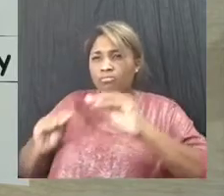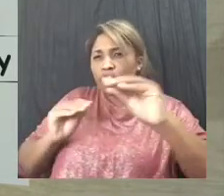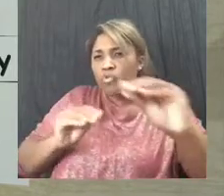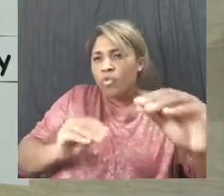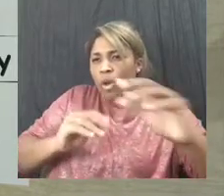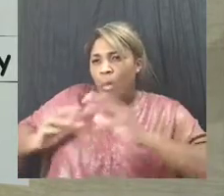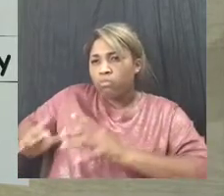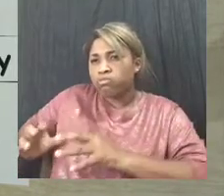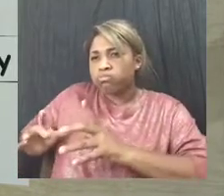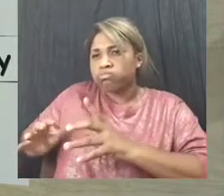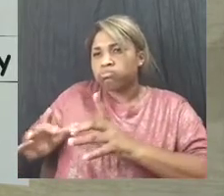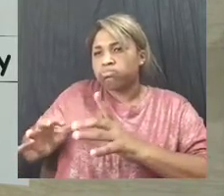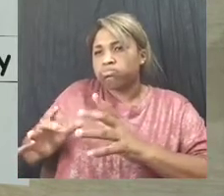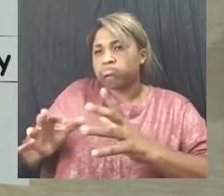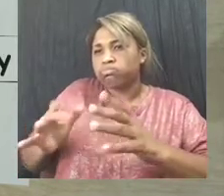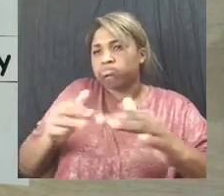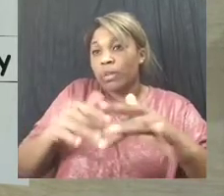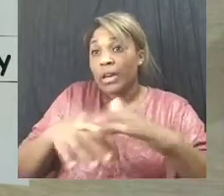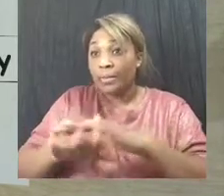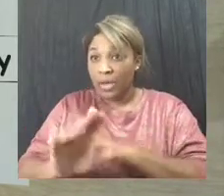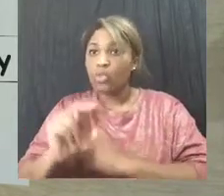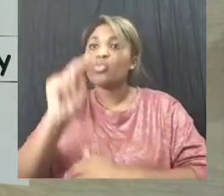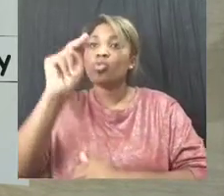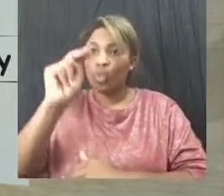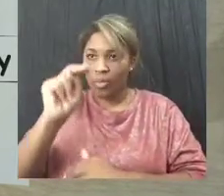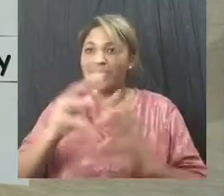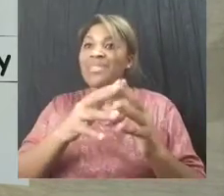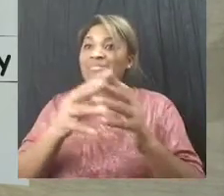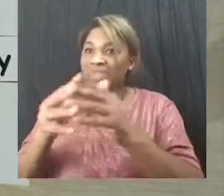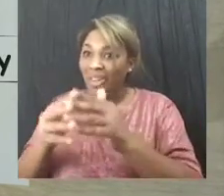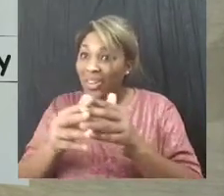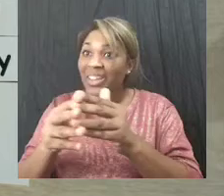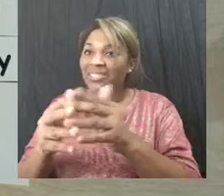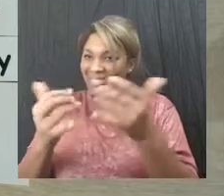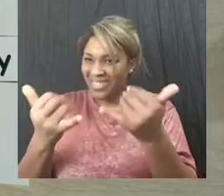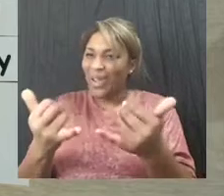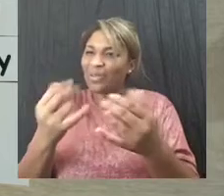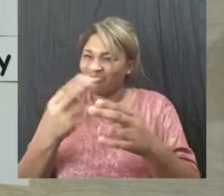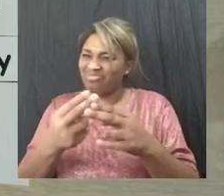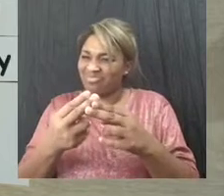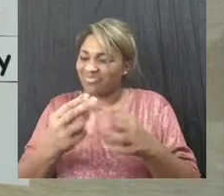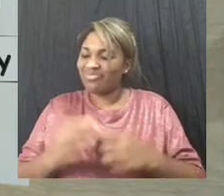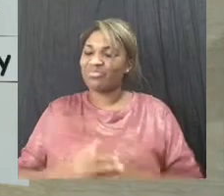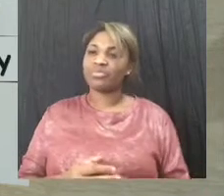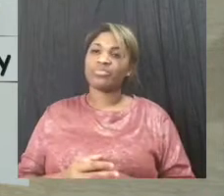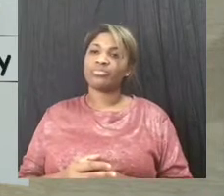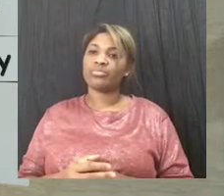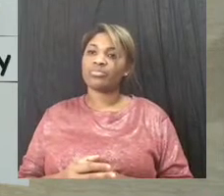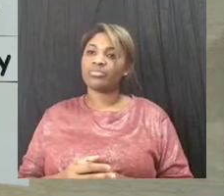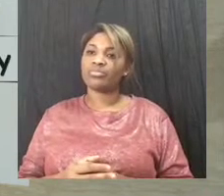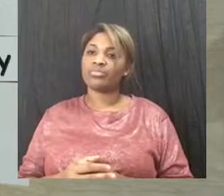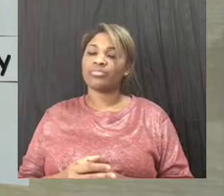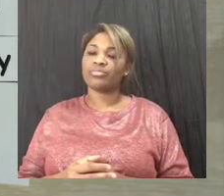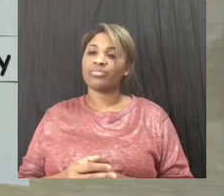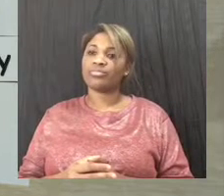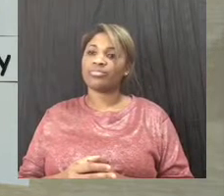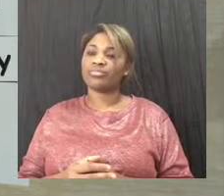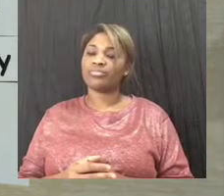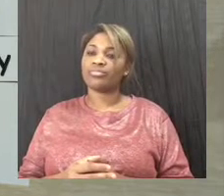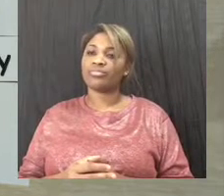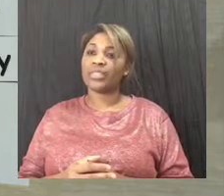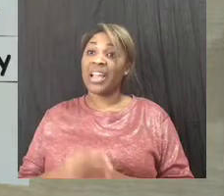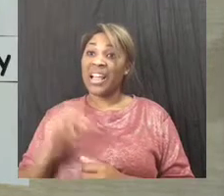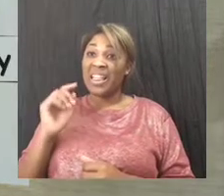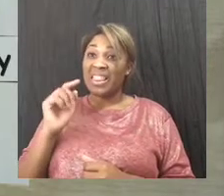came into this area that is now called North America, how they migrated and